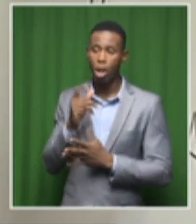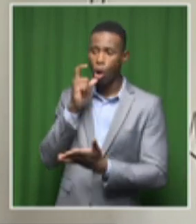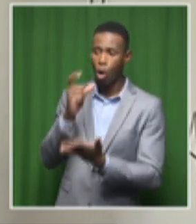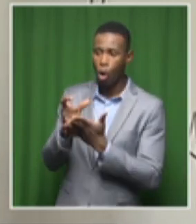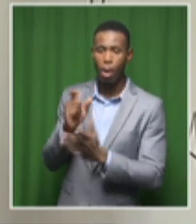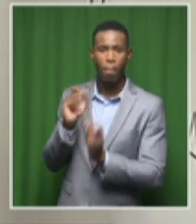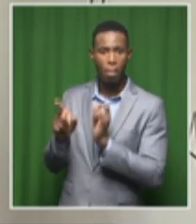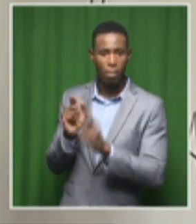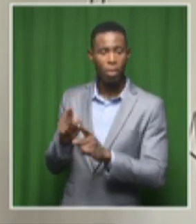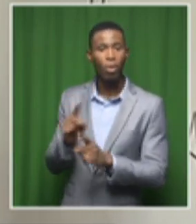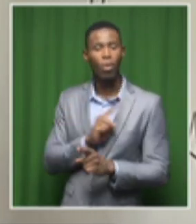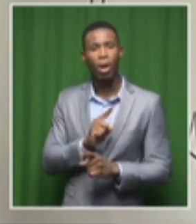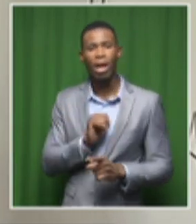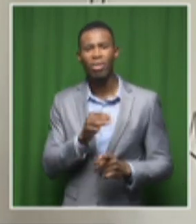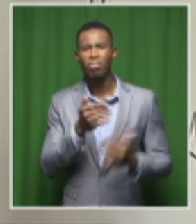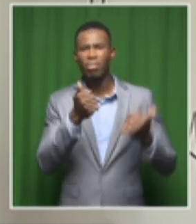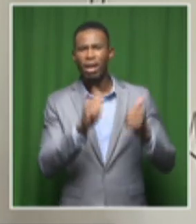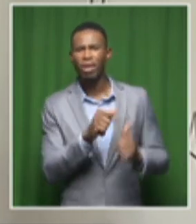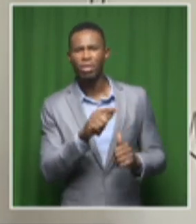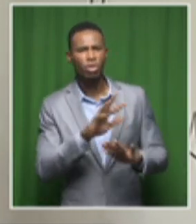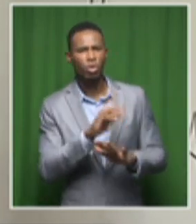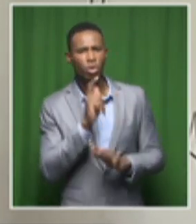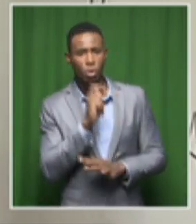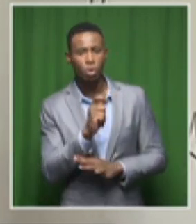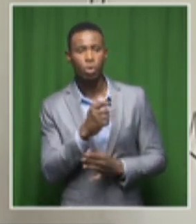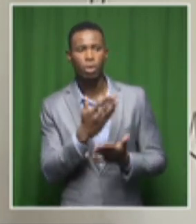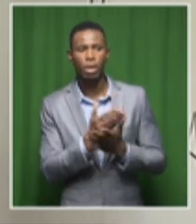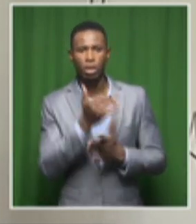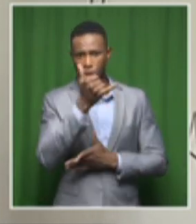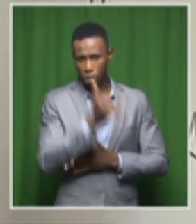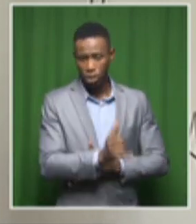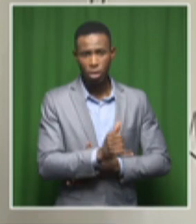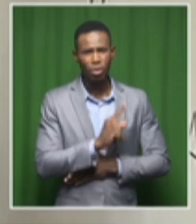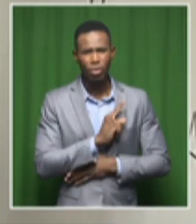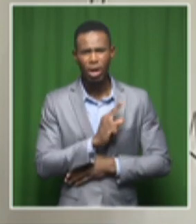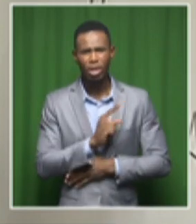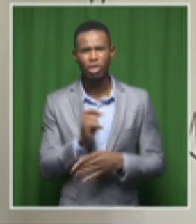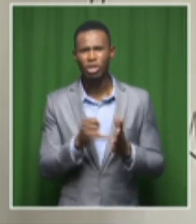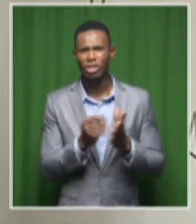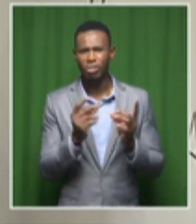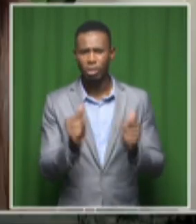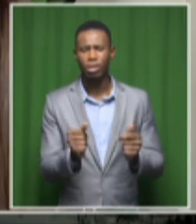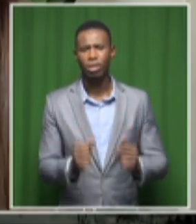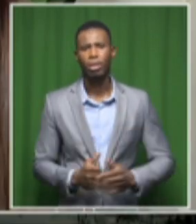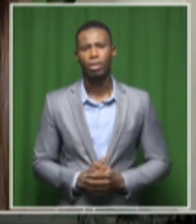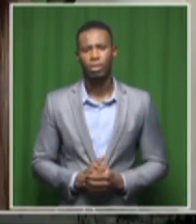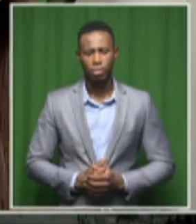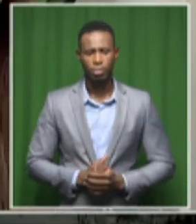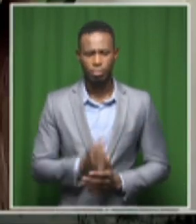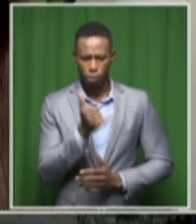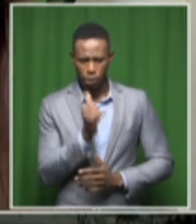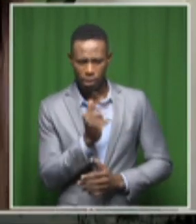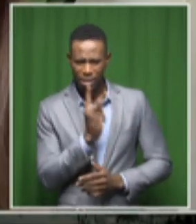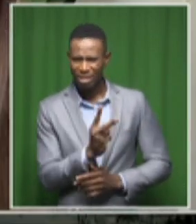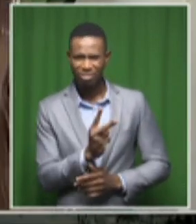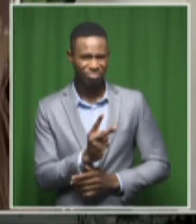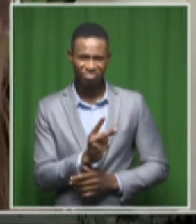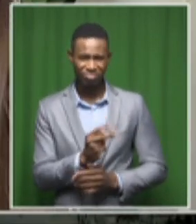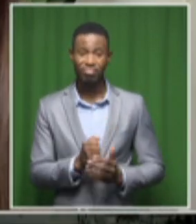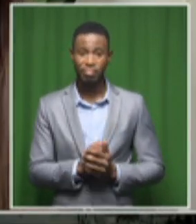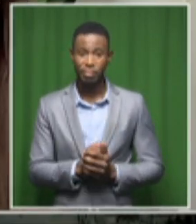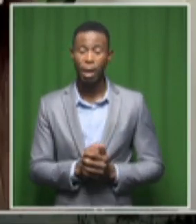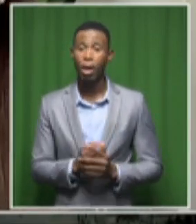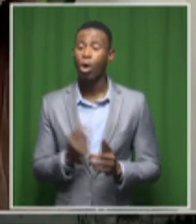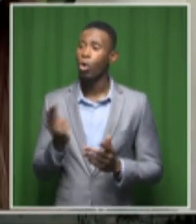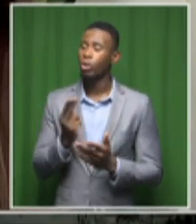spot a scam account if we just take like 1 minute to look into it. And there's also sentiment among some influencers that